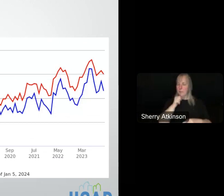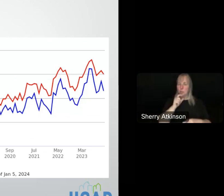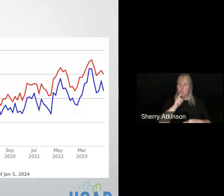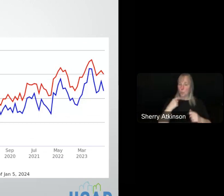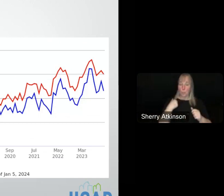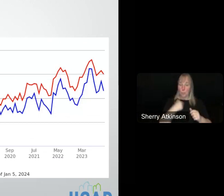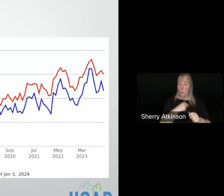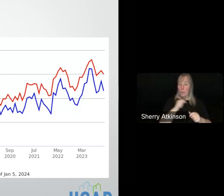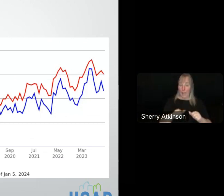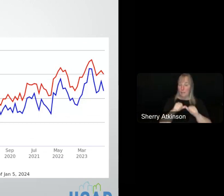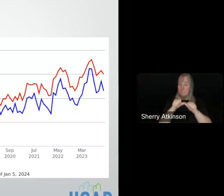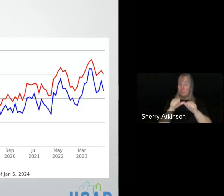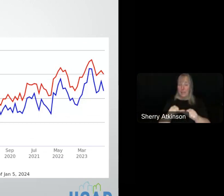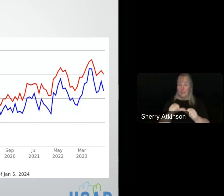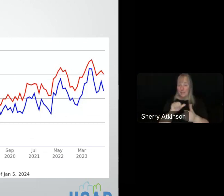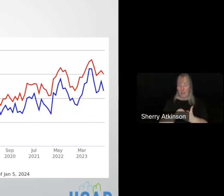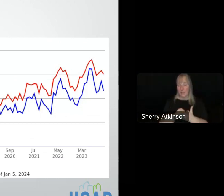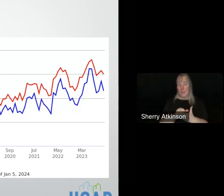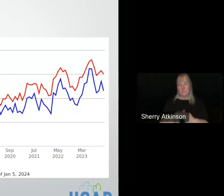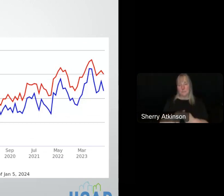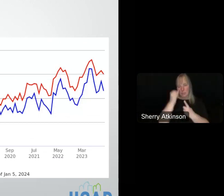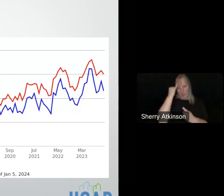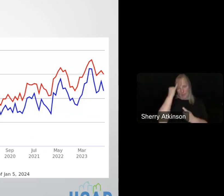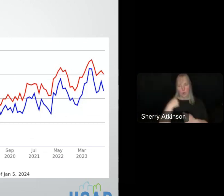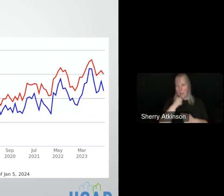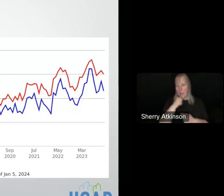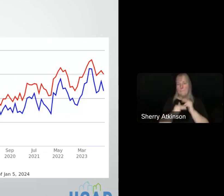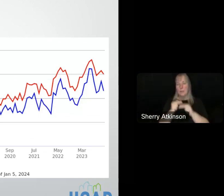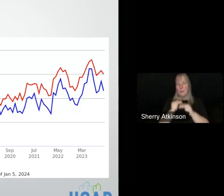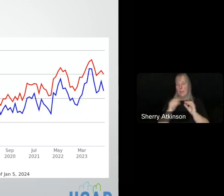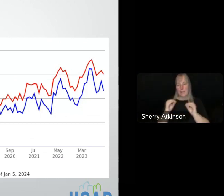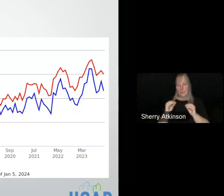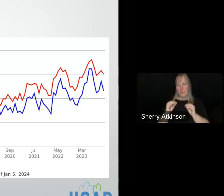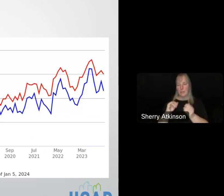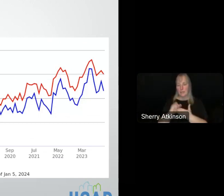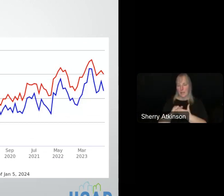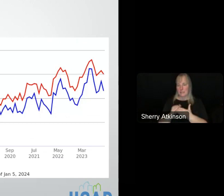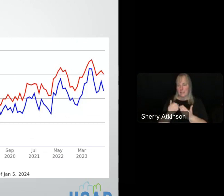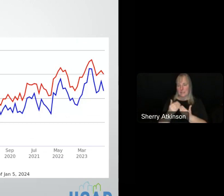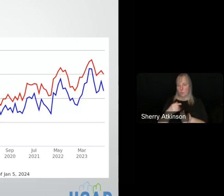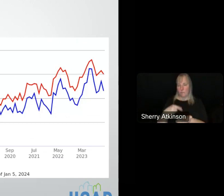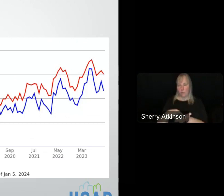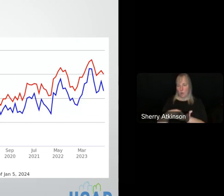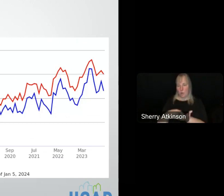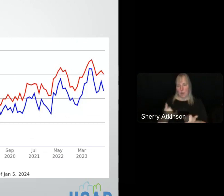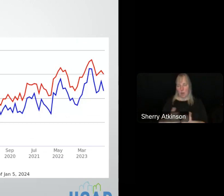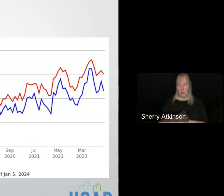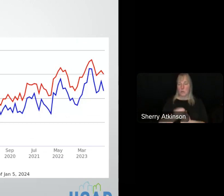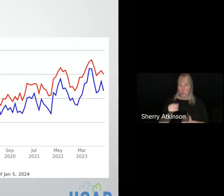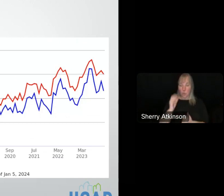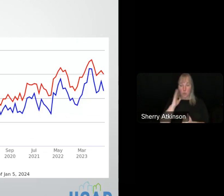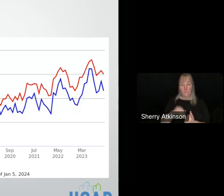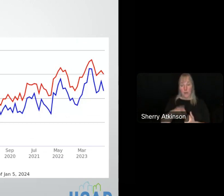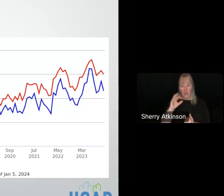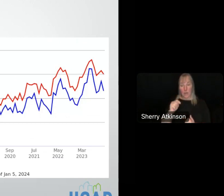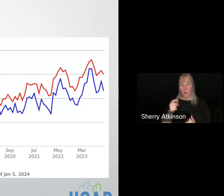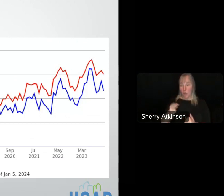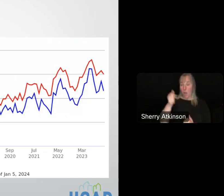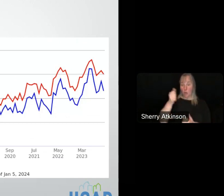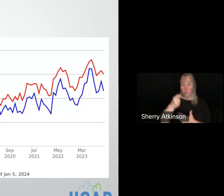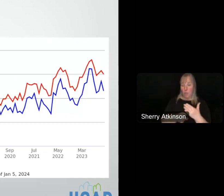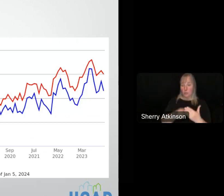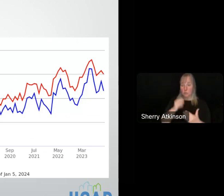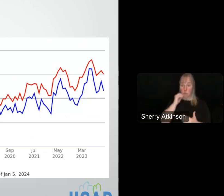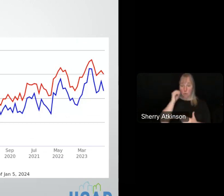not building anything that's affordable right now. So you're going to find out that the higher price homes or this county is going to